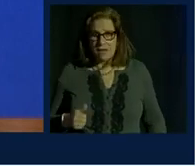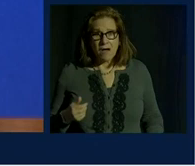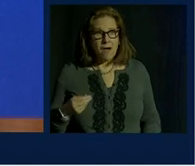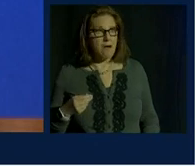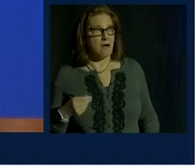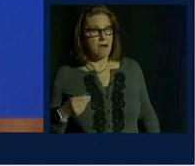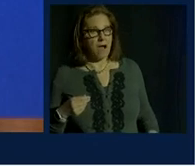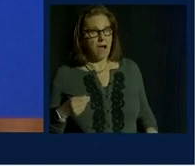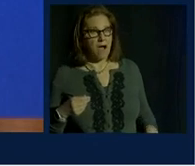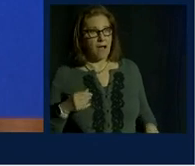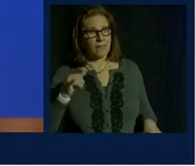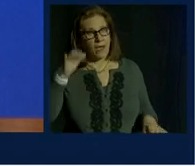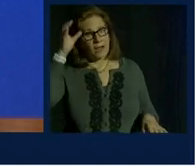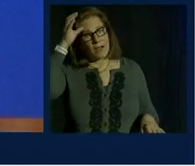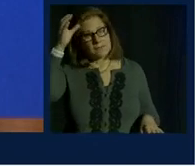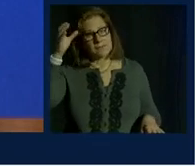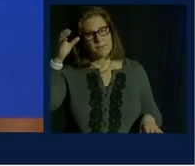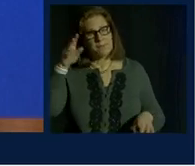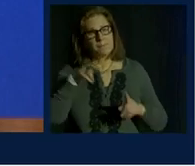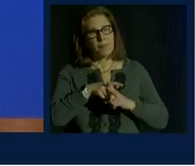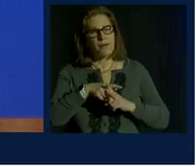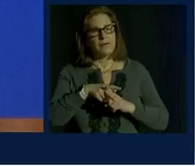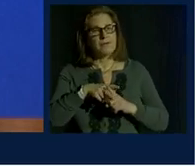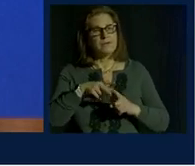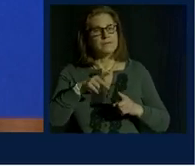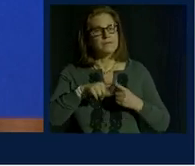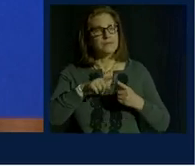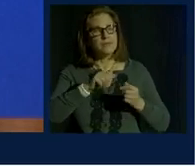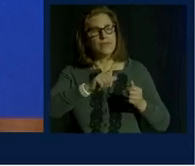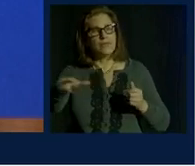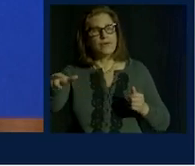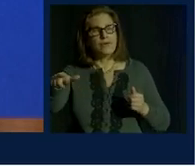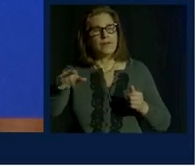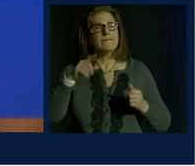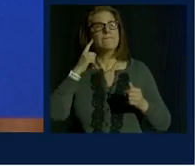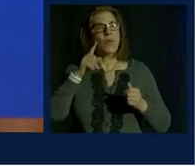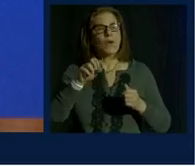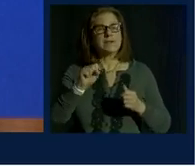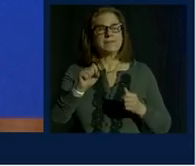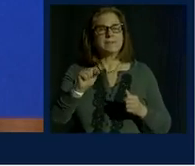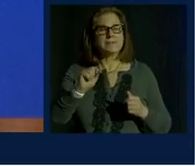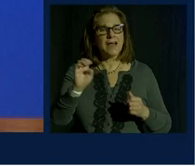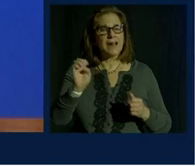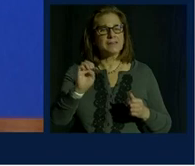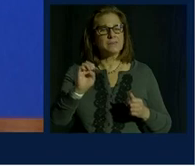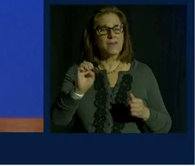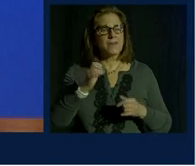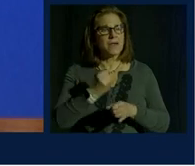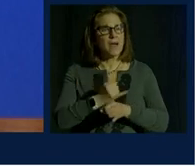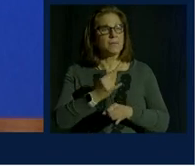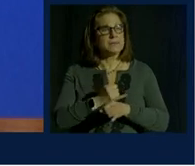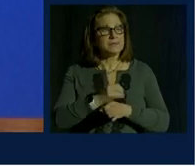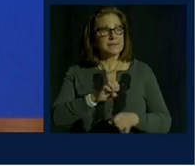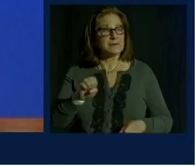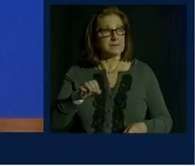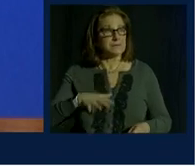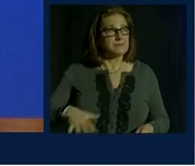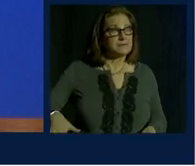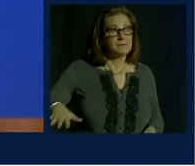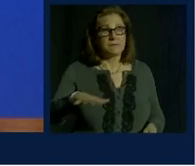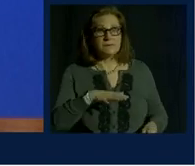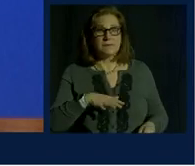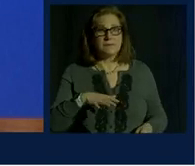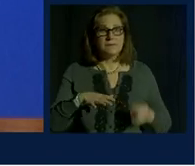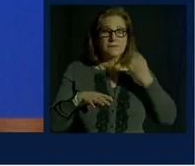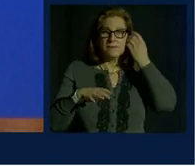lot for about a 2-year period. This will provide retail space for Ward